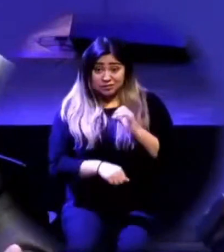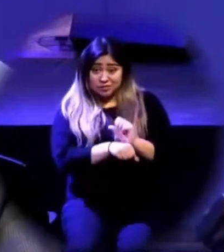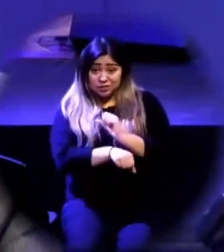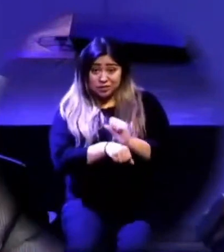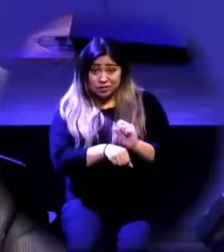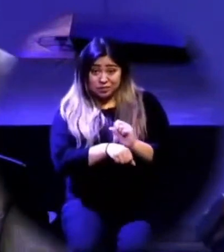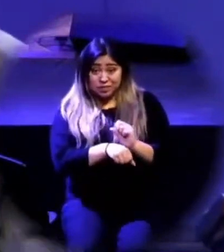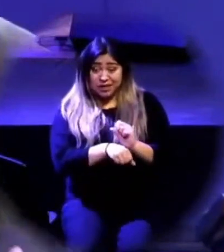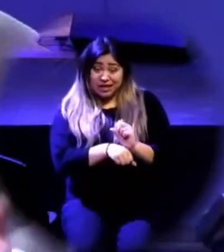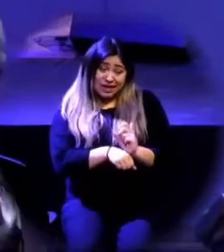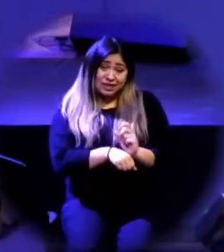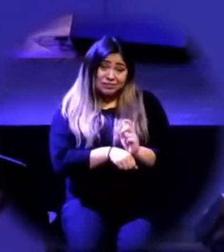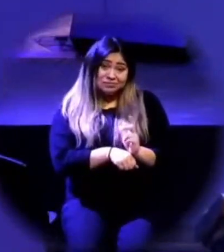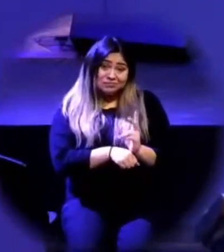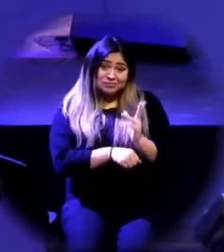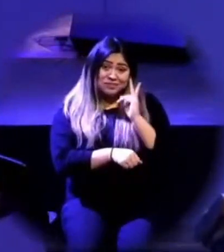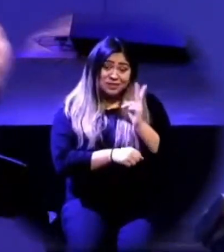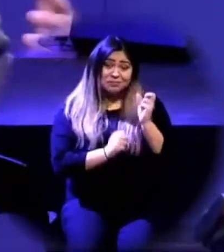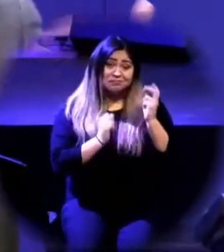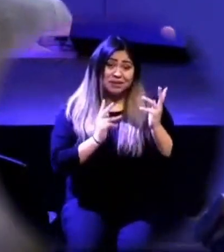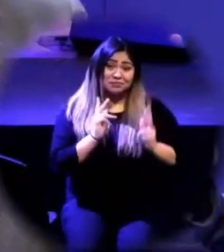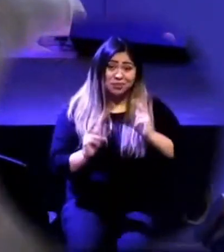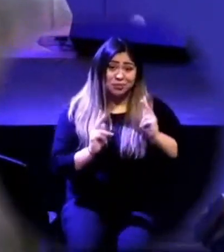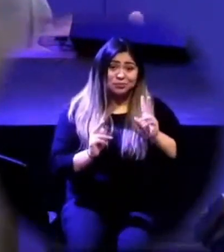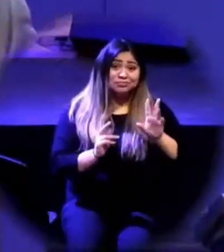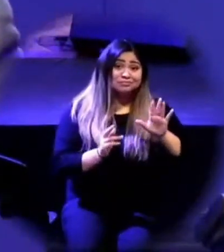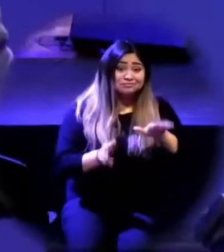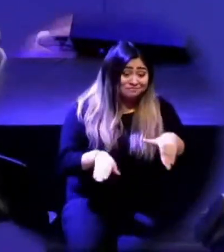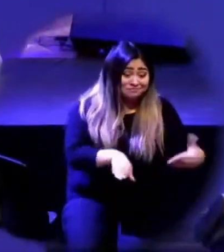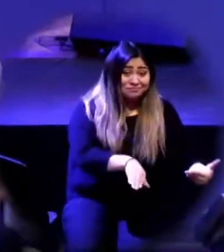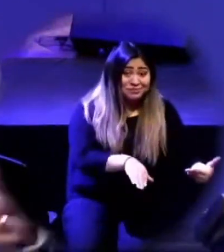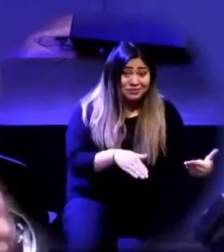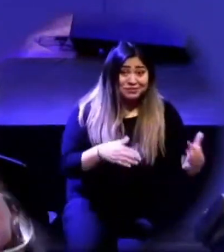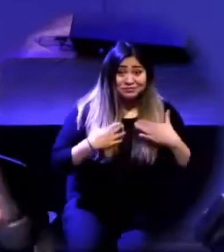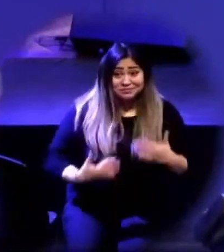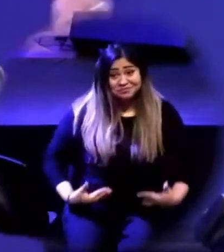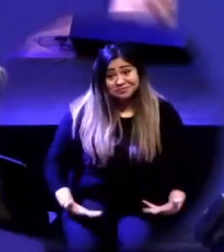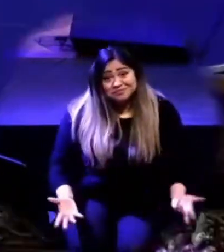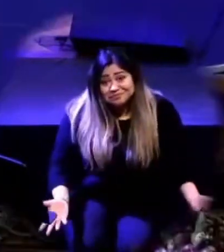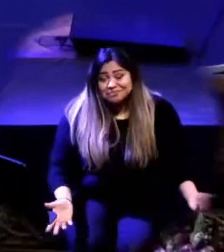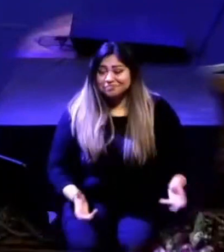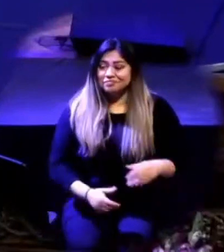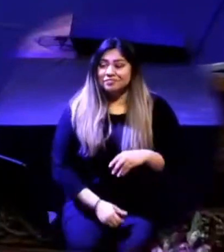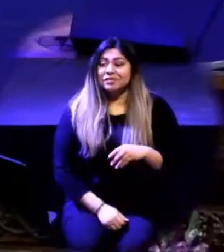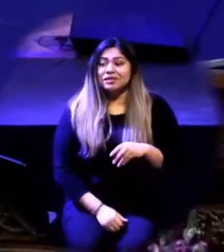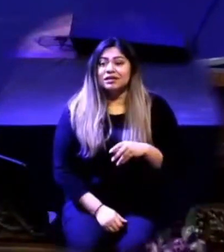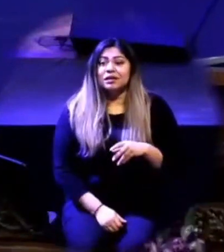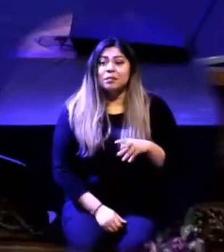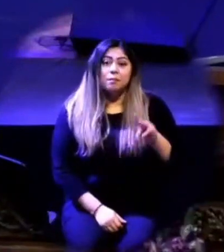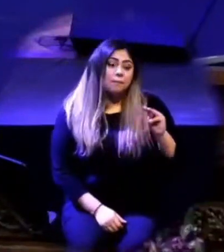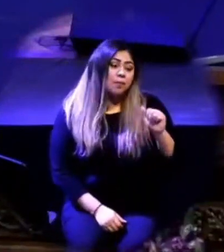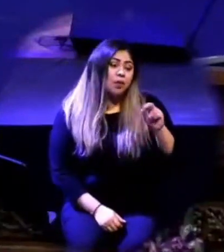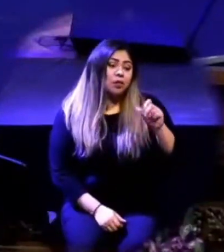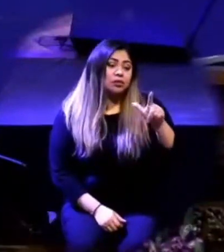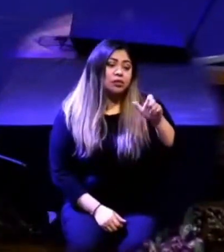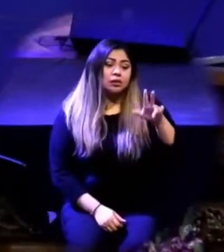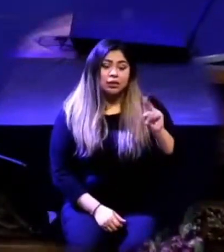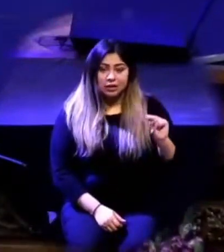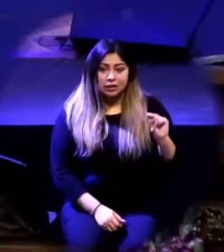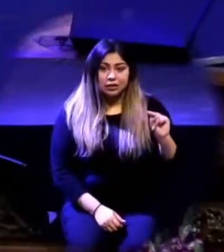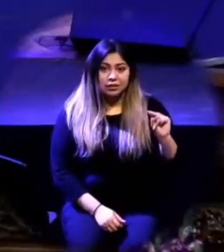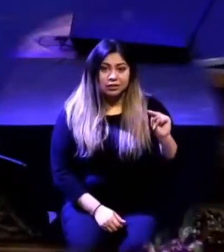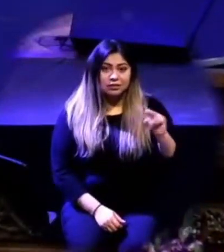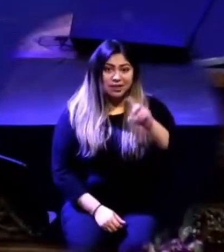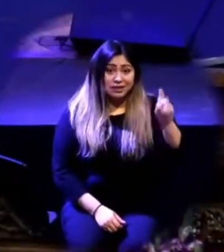seat to the dying. In fact, at my very first church in Marlin, Texas, you know, the average age in that church was in the 80s, which